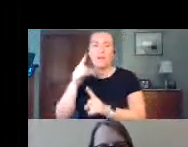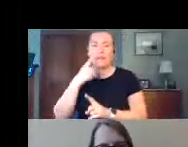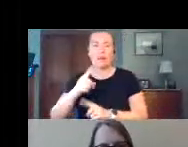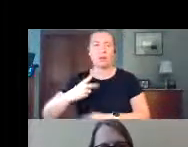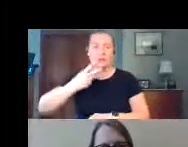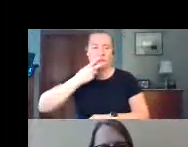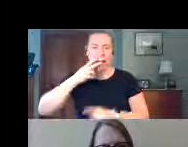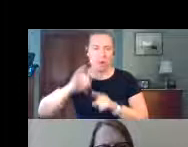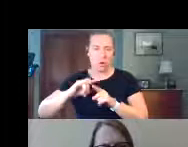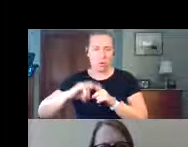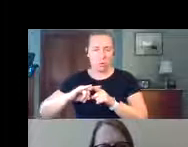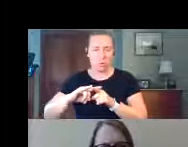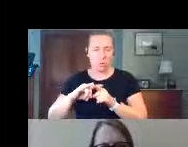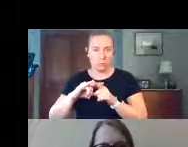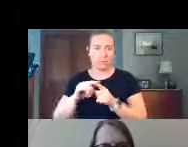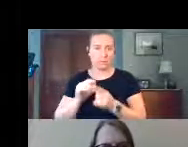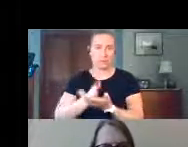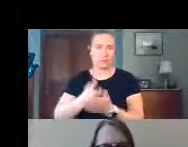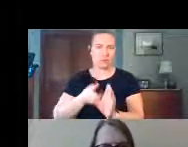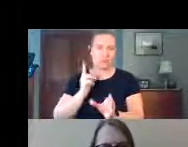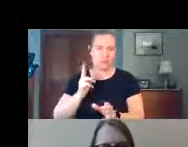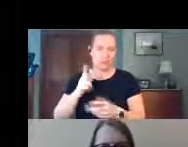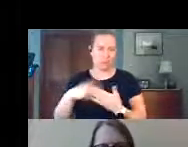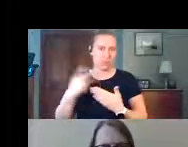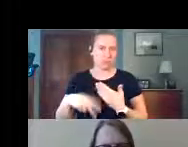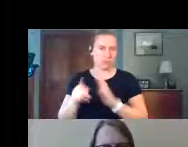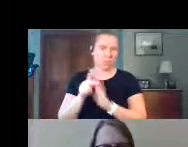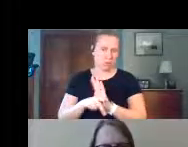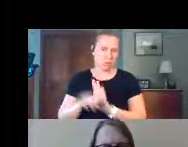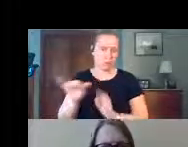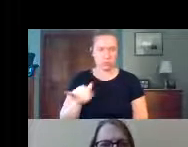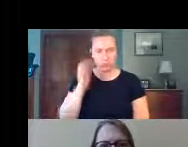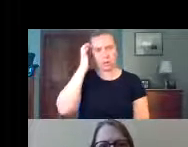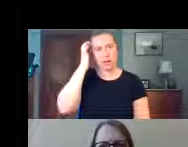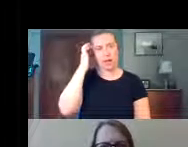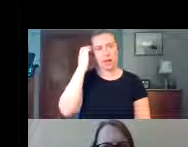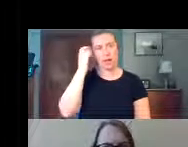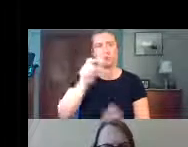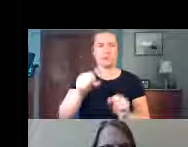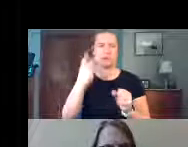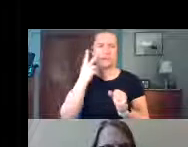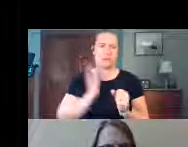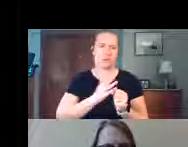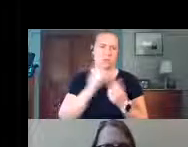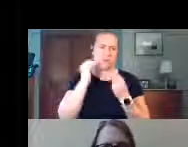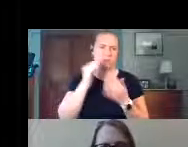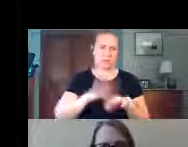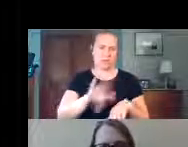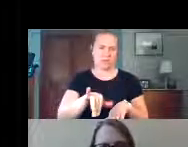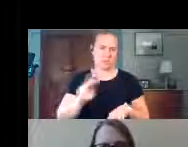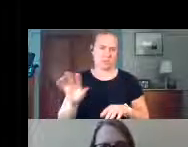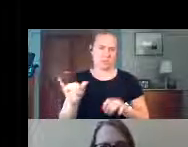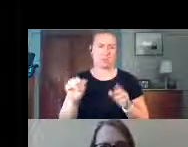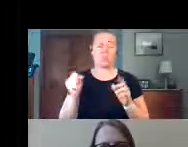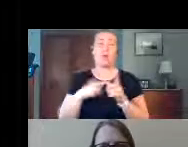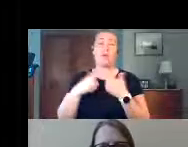tools. And again, you can check out some videos and some toolkits at this website, which also has our audit feedback information if you're interested in that. With that, I'd like to thank